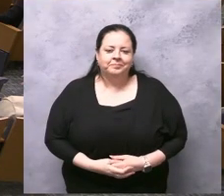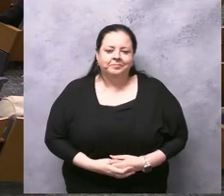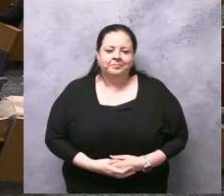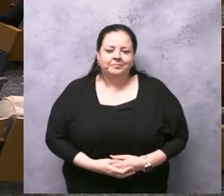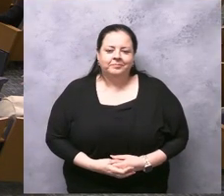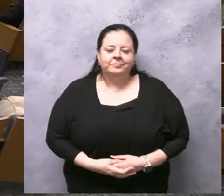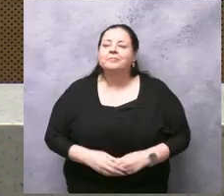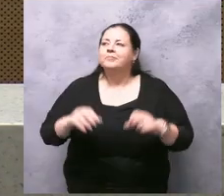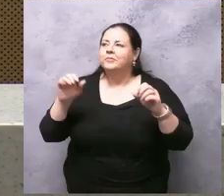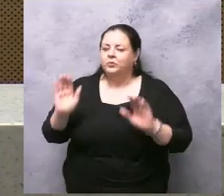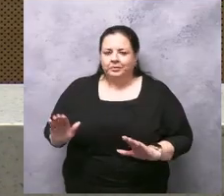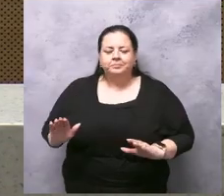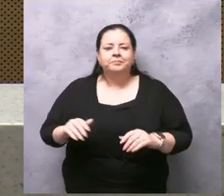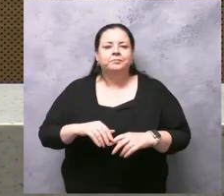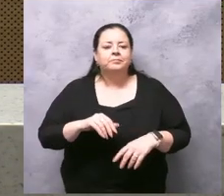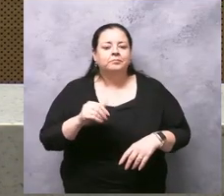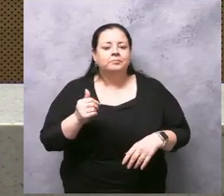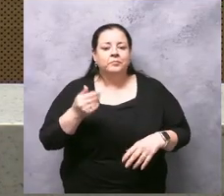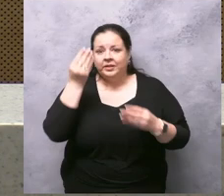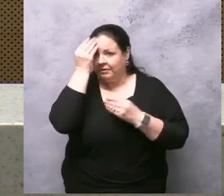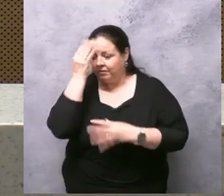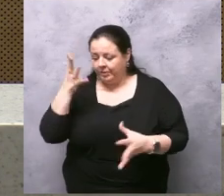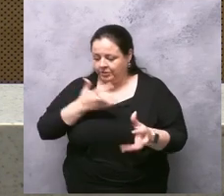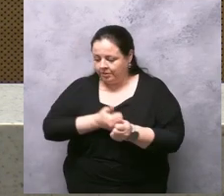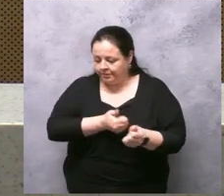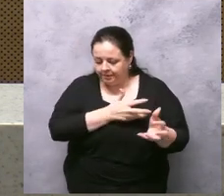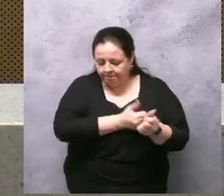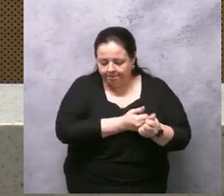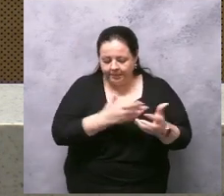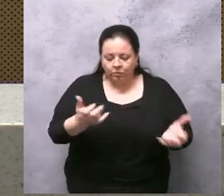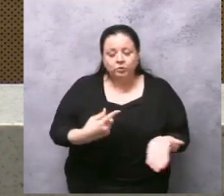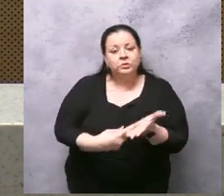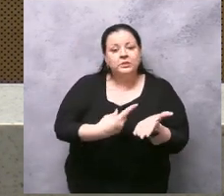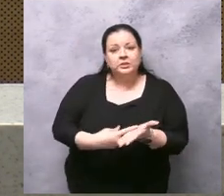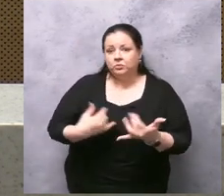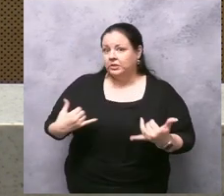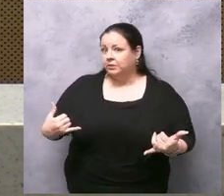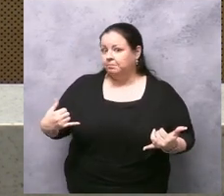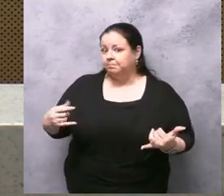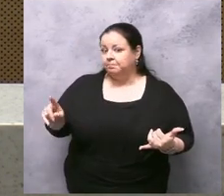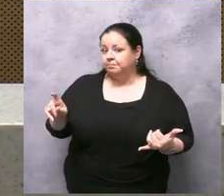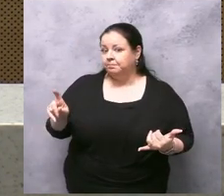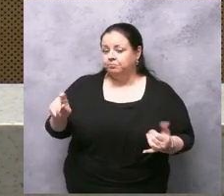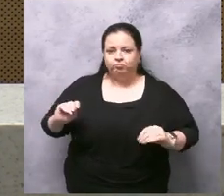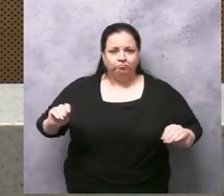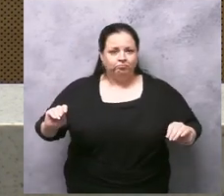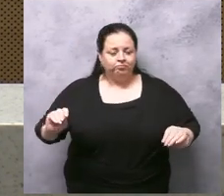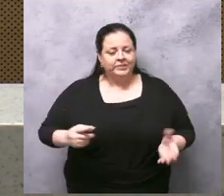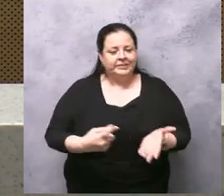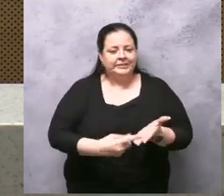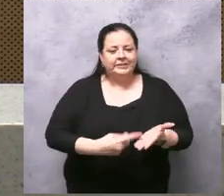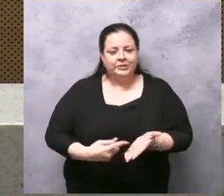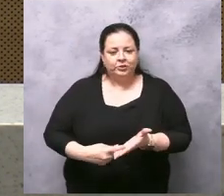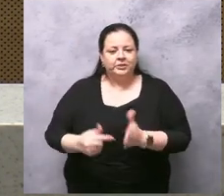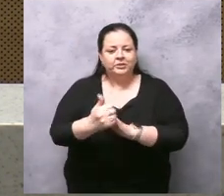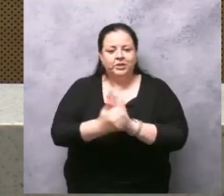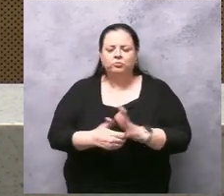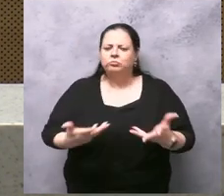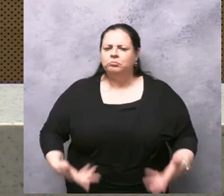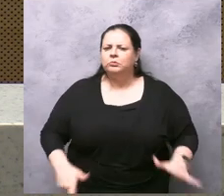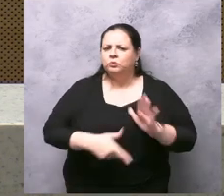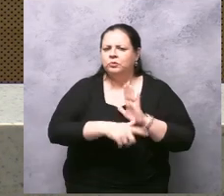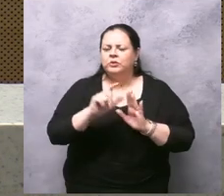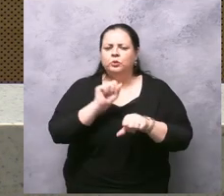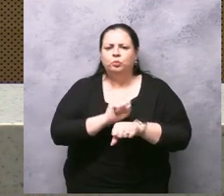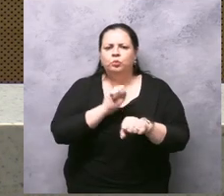Great. Any information updates from the board they'd like to discuss at this time? Seeing none, the discussion portion of the agenda was reviewed at the board